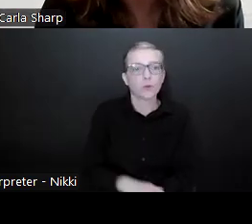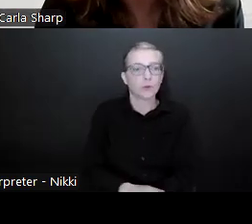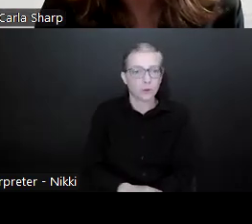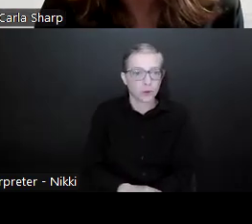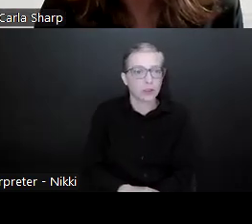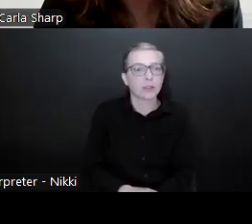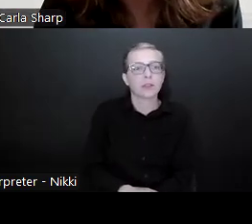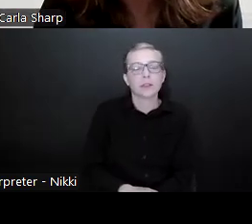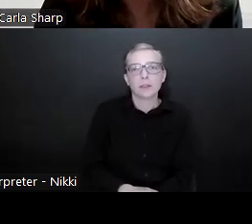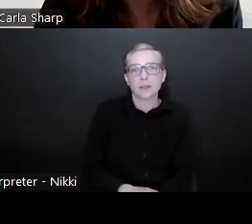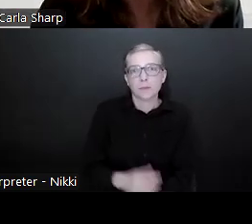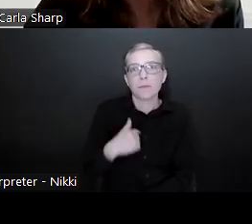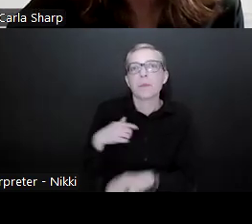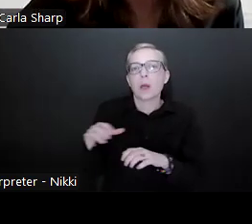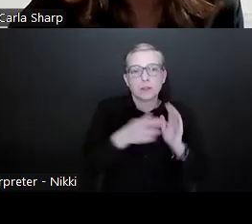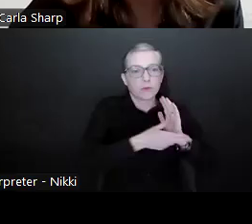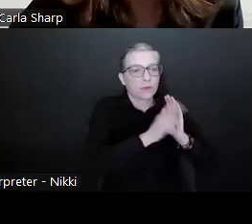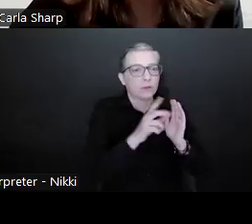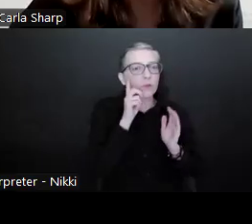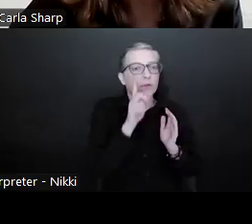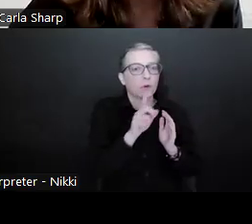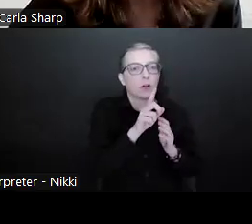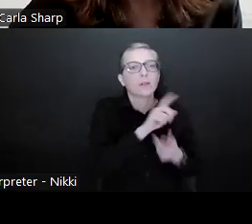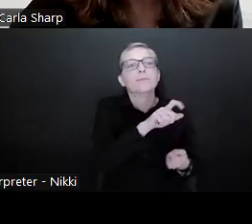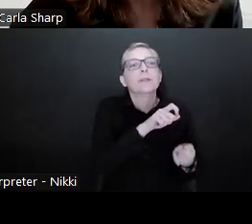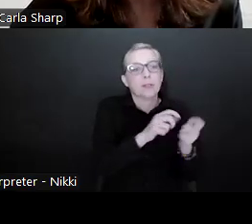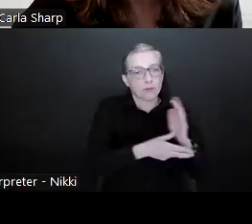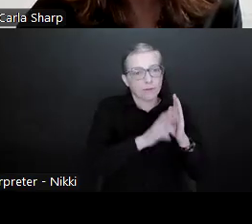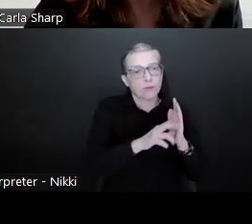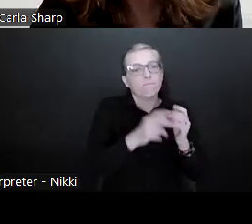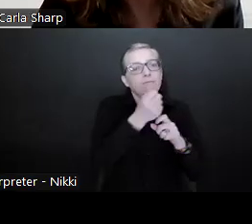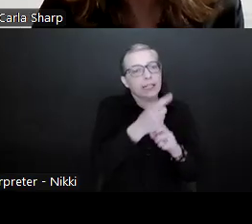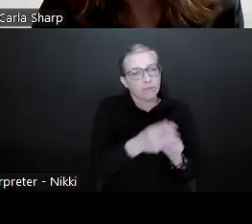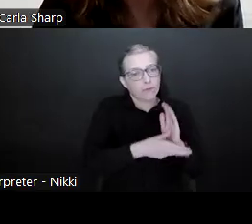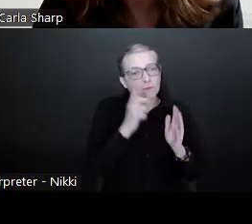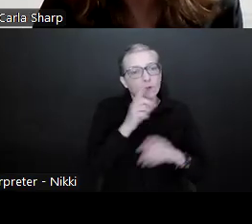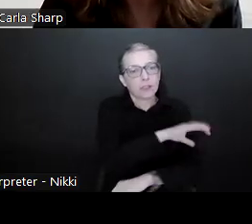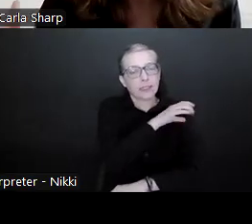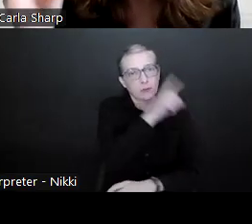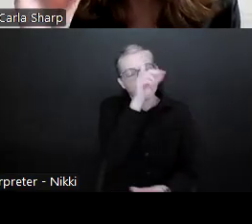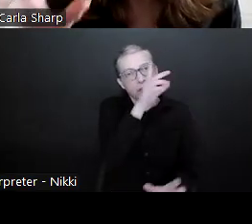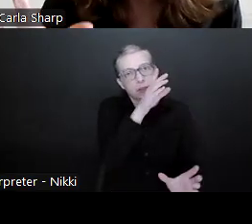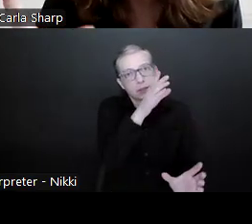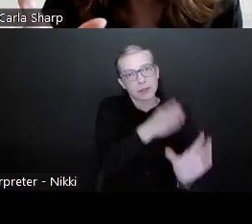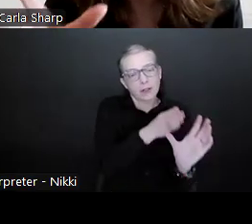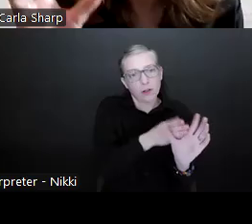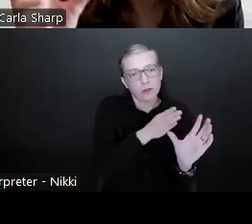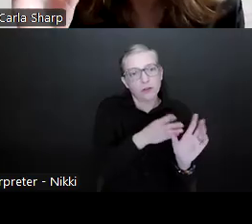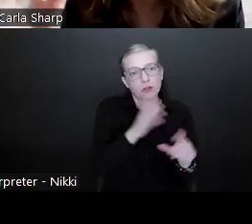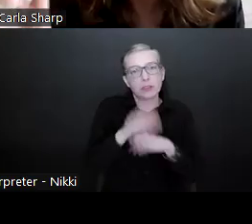in Annual Review of Clinical Psychology in 2021. And then in 2024, we